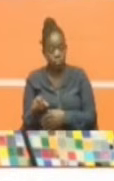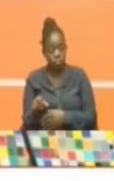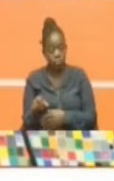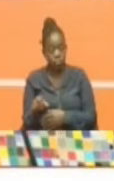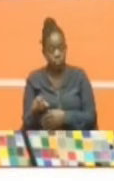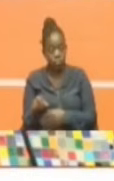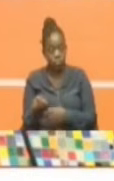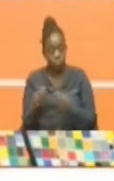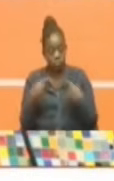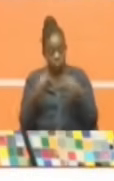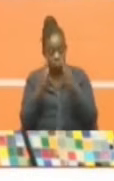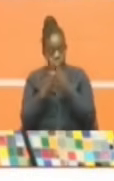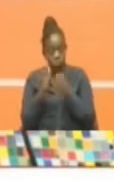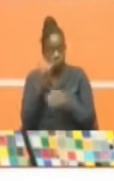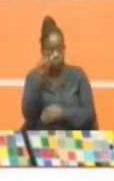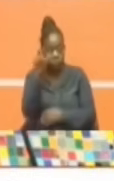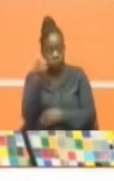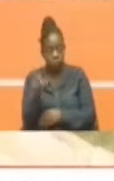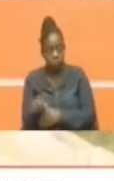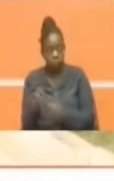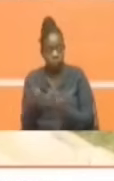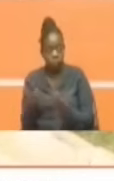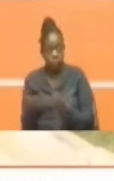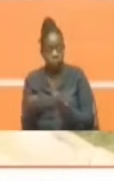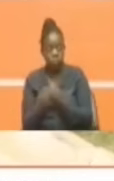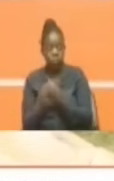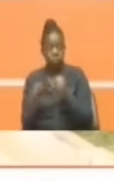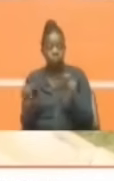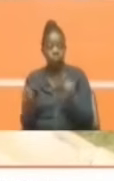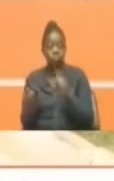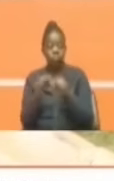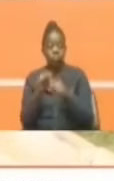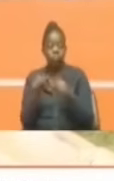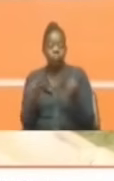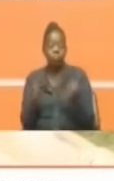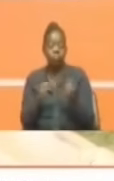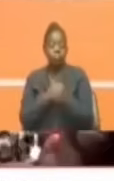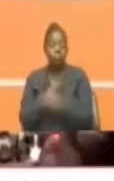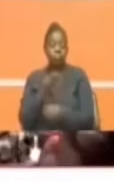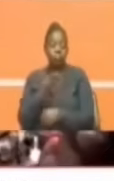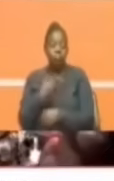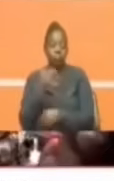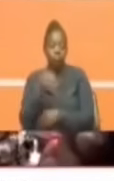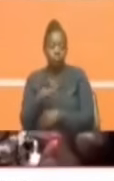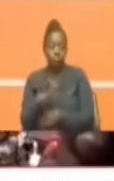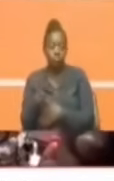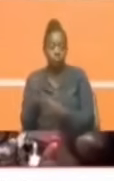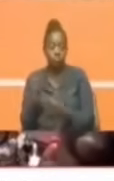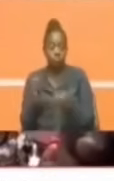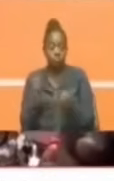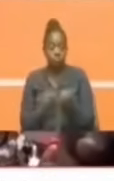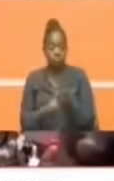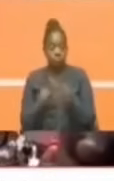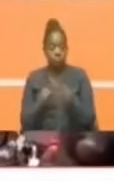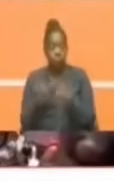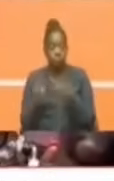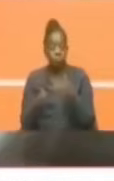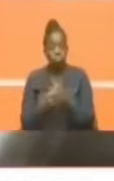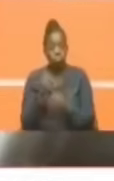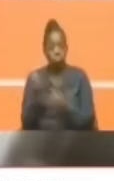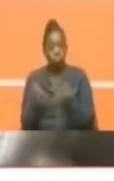I pray that everyone releases him. Kwagala yogedde ku mukwano gwe abadde n'essanyu lye baafunye nga bakuze emmotoka empya